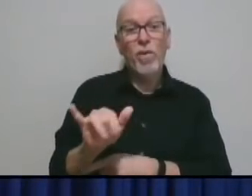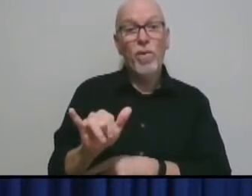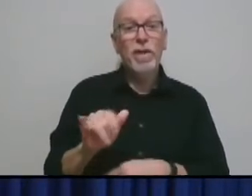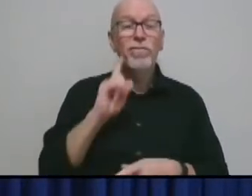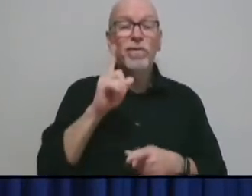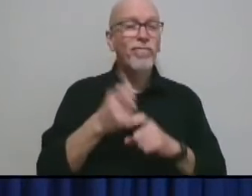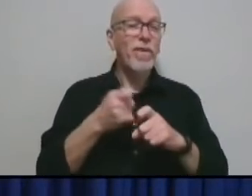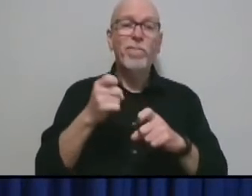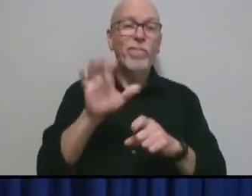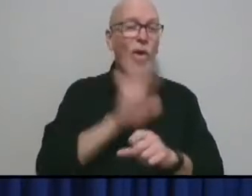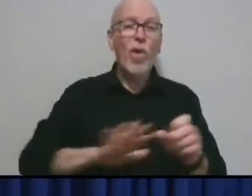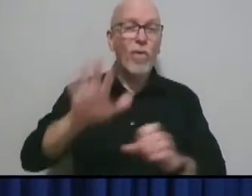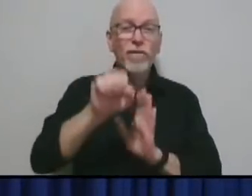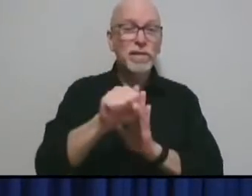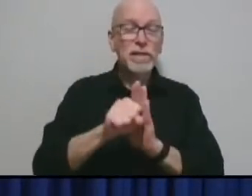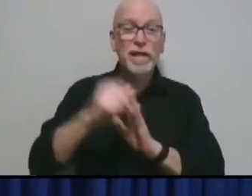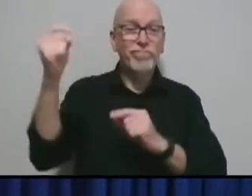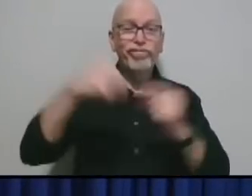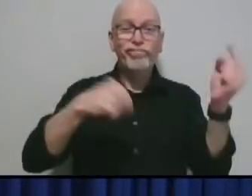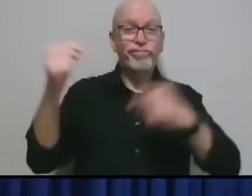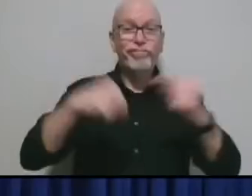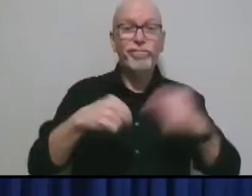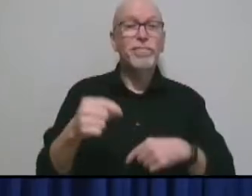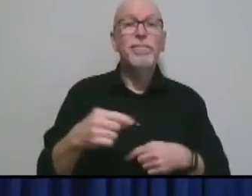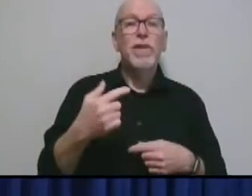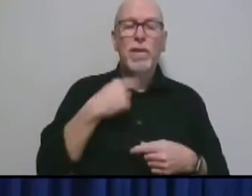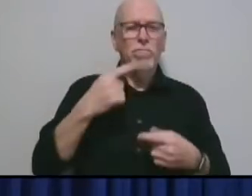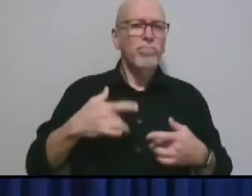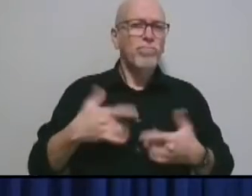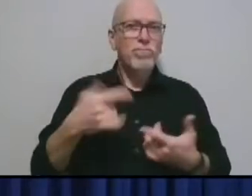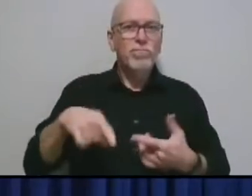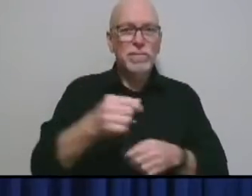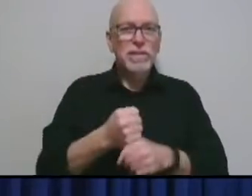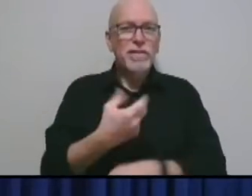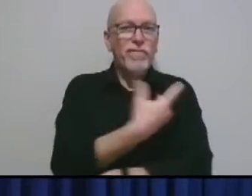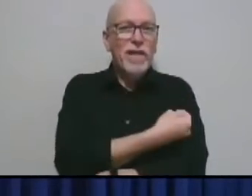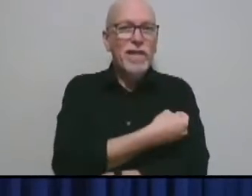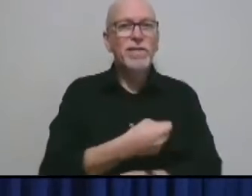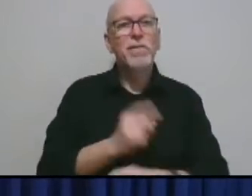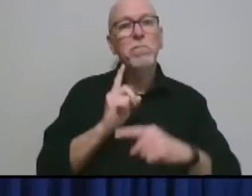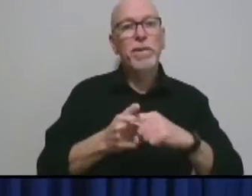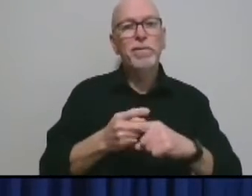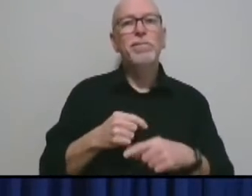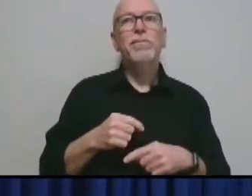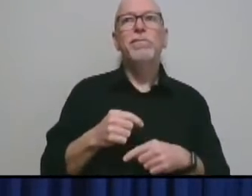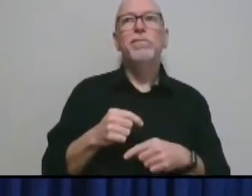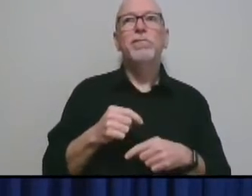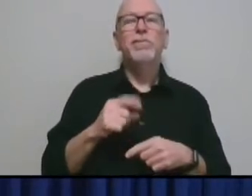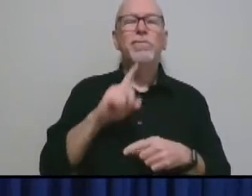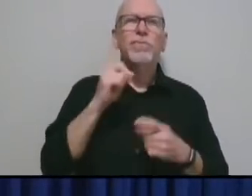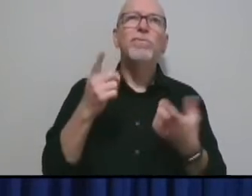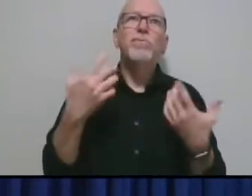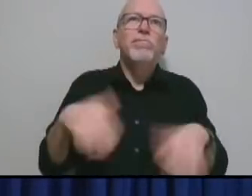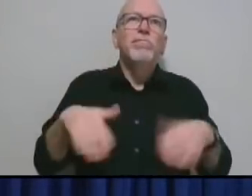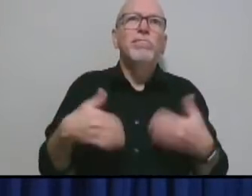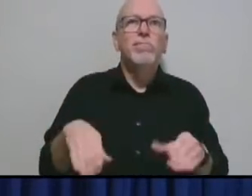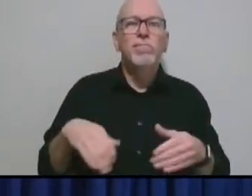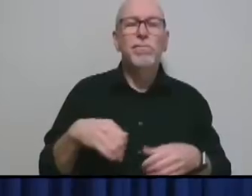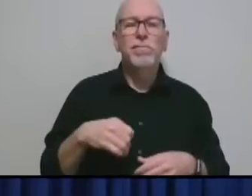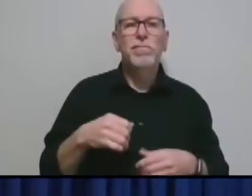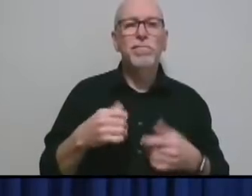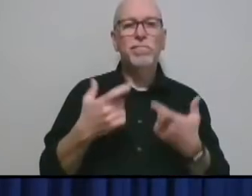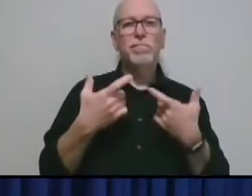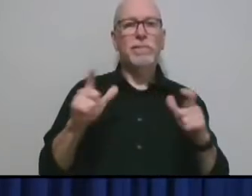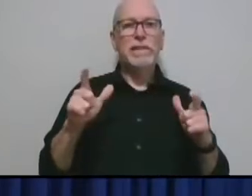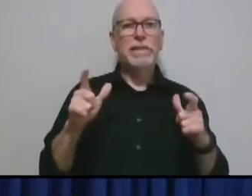state. And I'm happy that they got vaccinated, but it was an enormous feat to